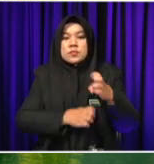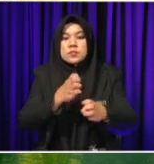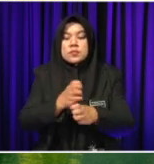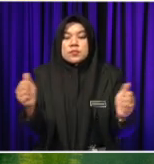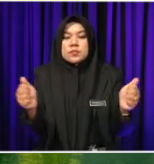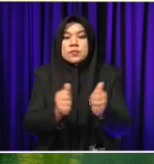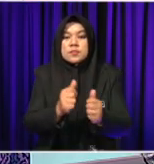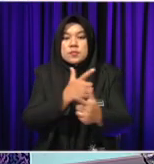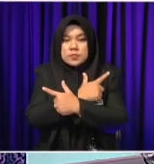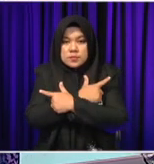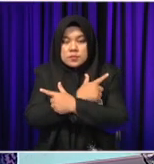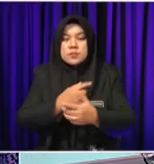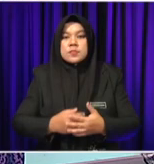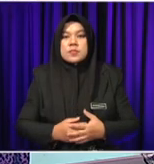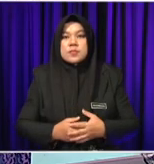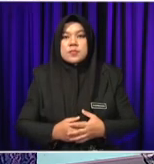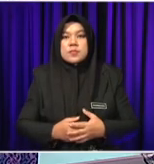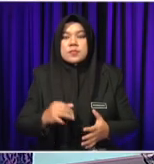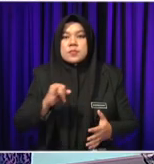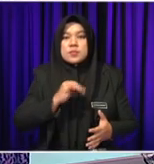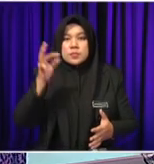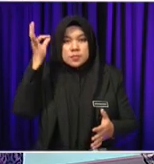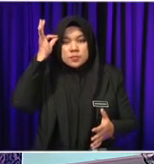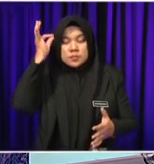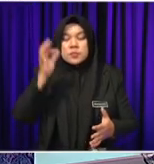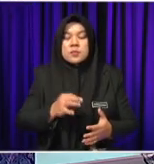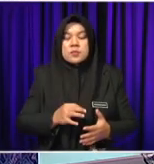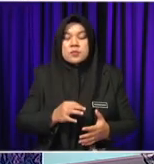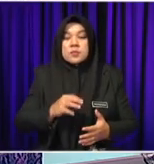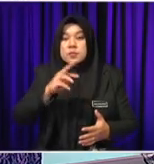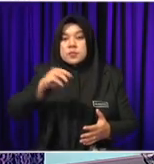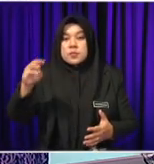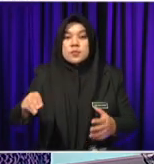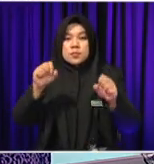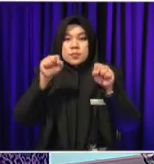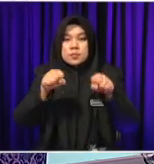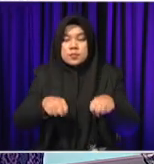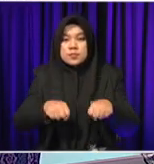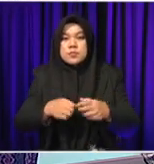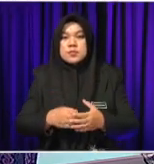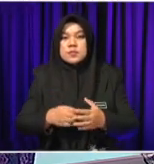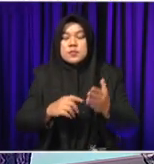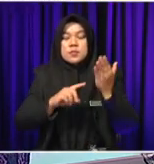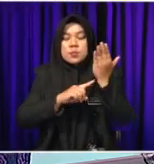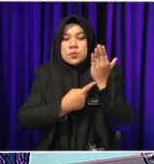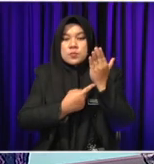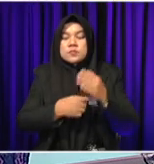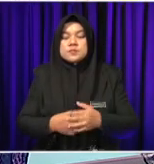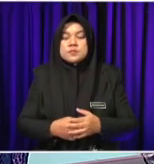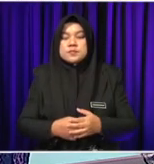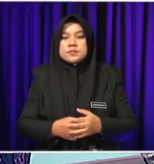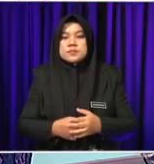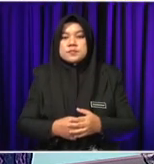All right. All right. So, I think, girls and boys, you can always make it a good start. And today will